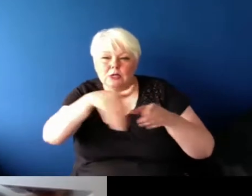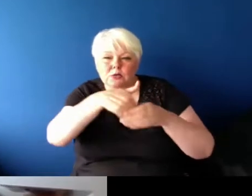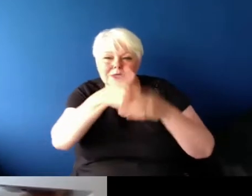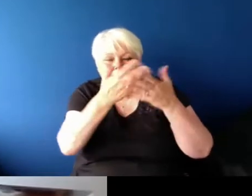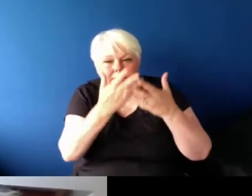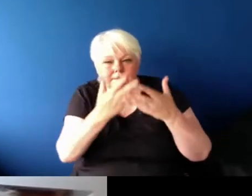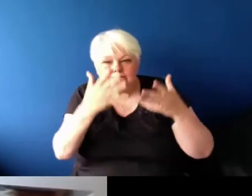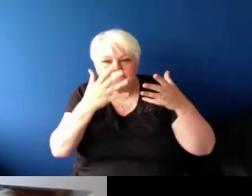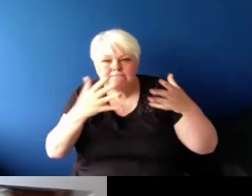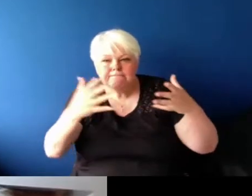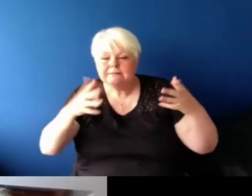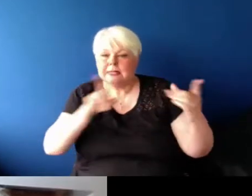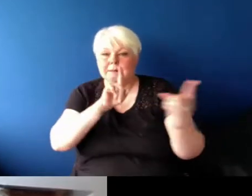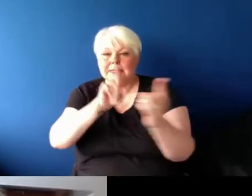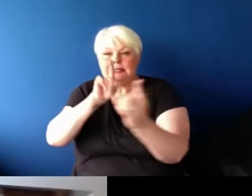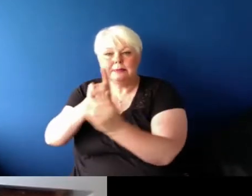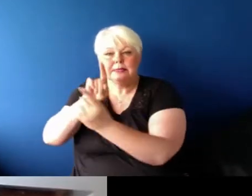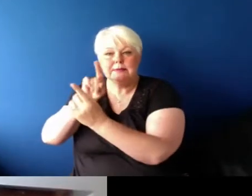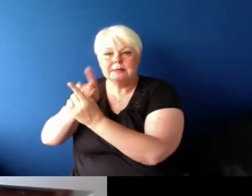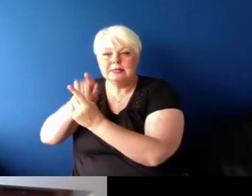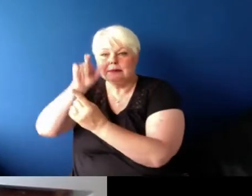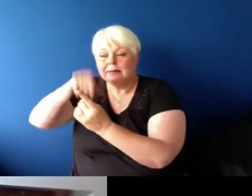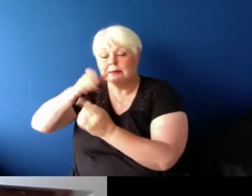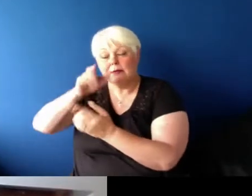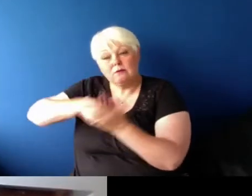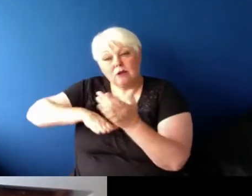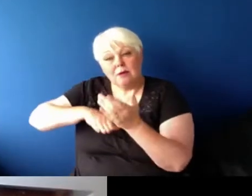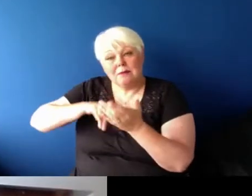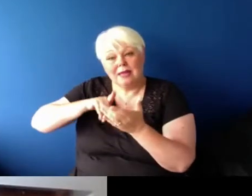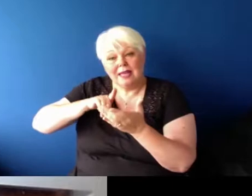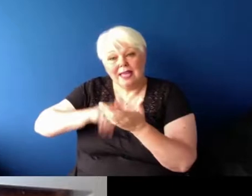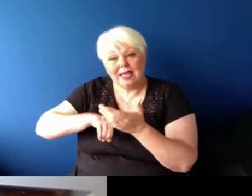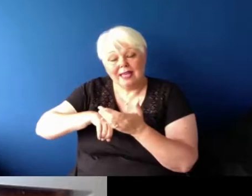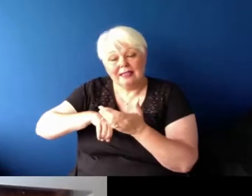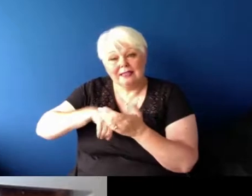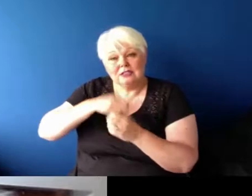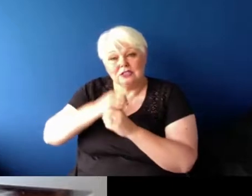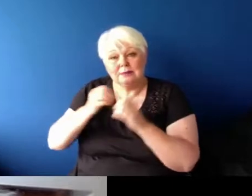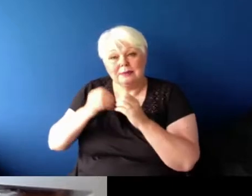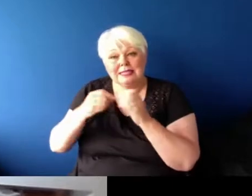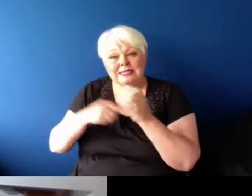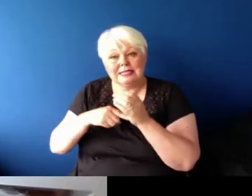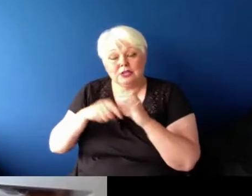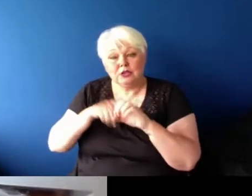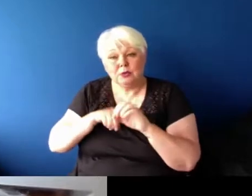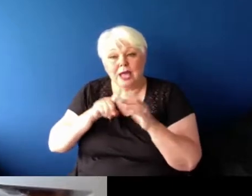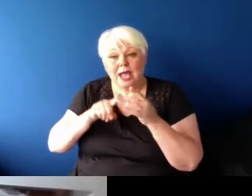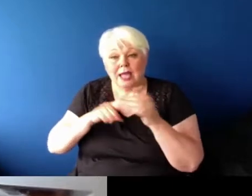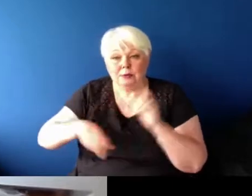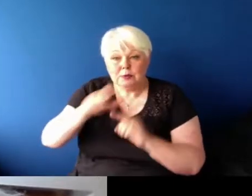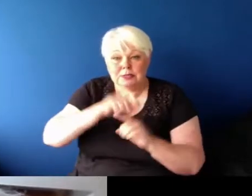of people from LGBTQI communities grows, then there will be a sense